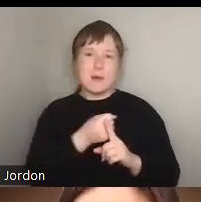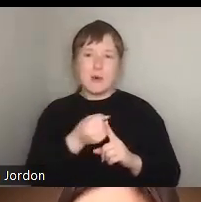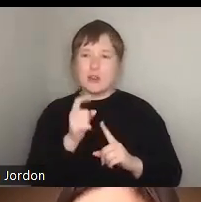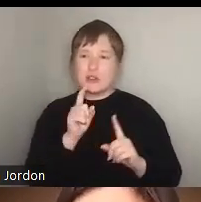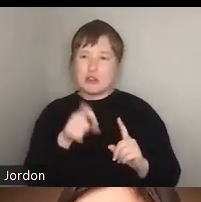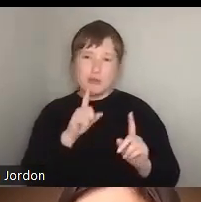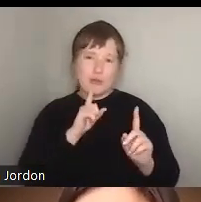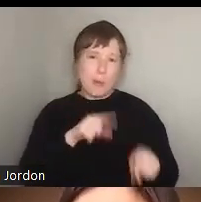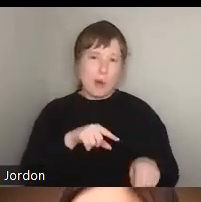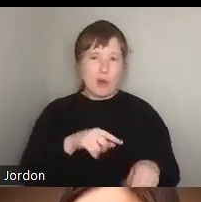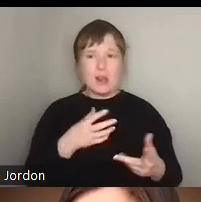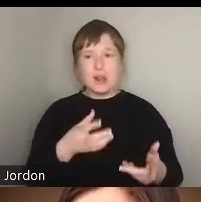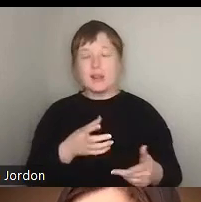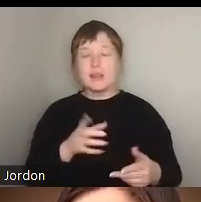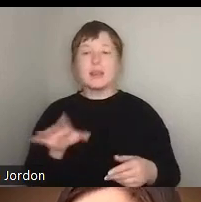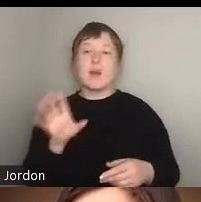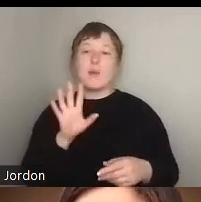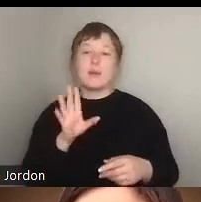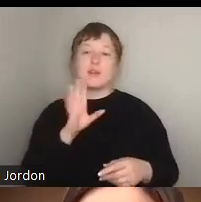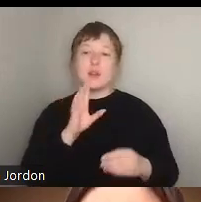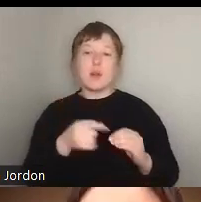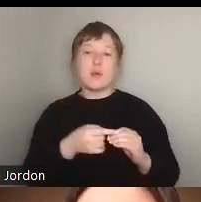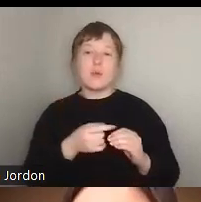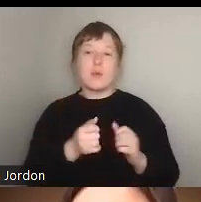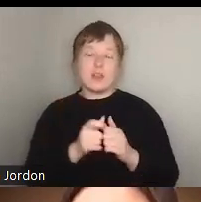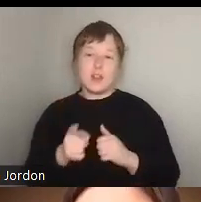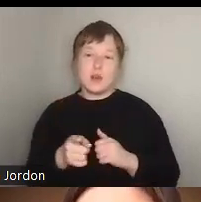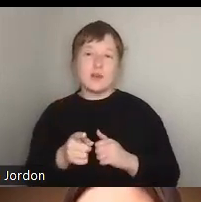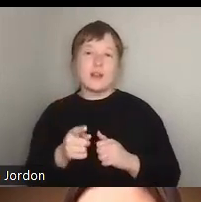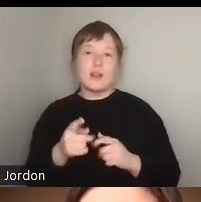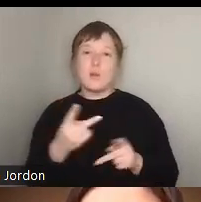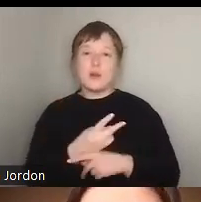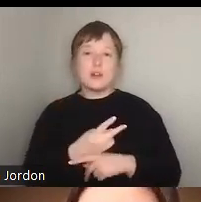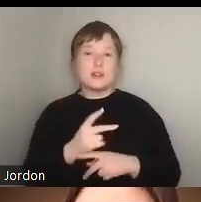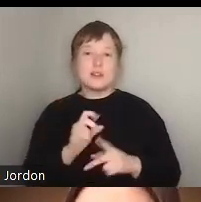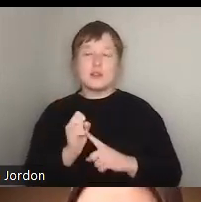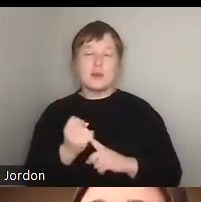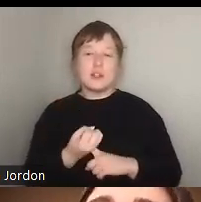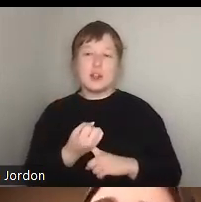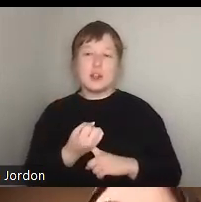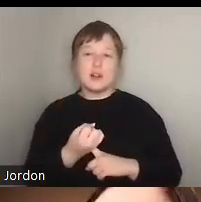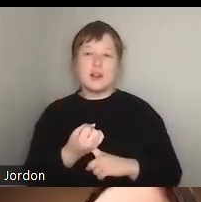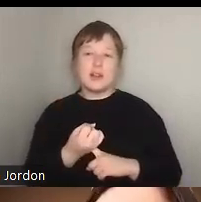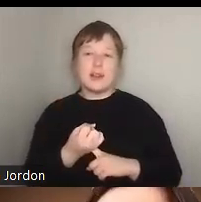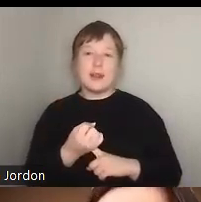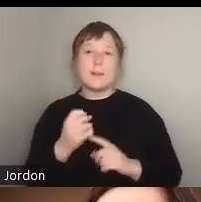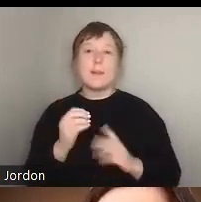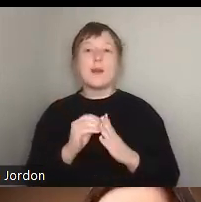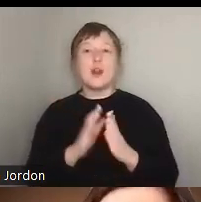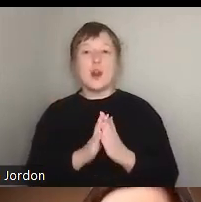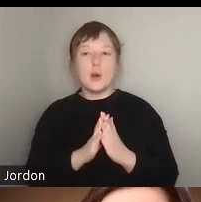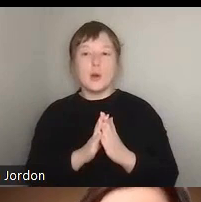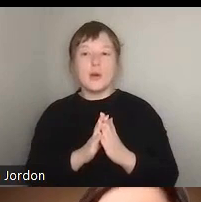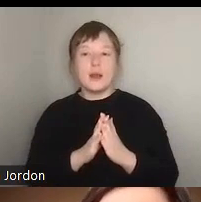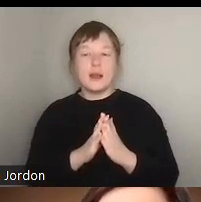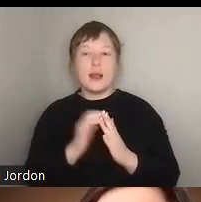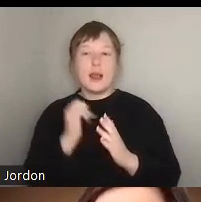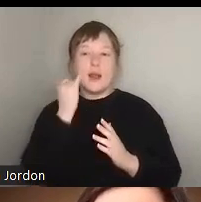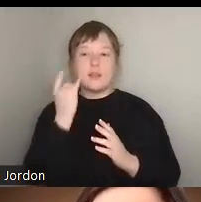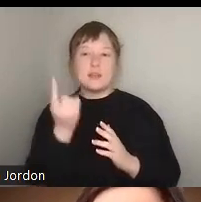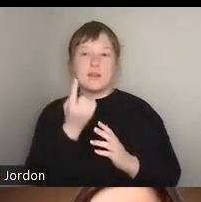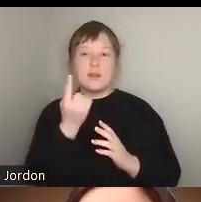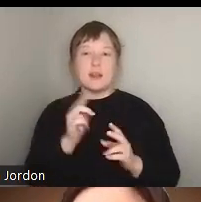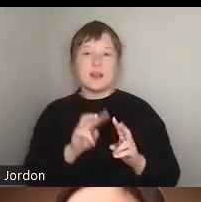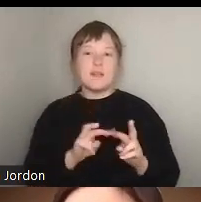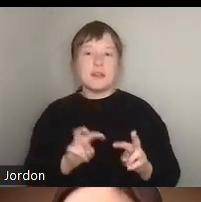reporting. And they will sort of talk through that with you. Worst case scenario is like they can put a note in it, and even if it isn't something they end up